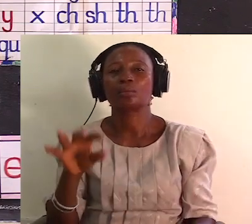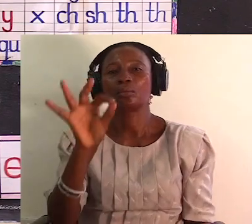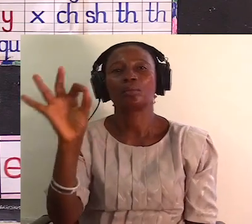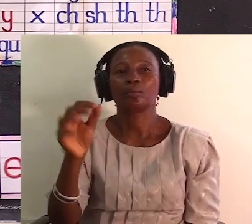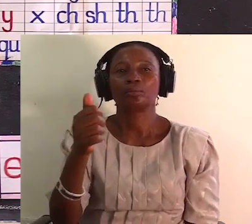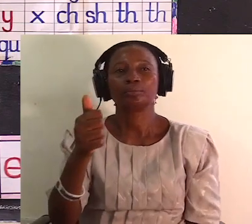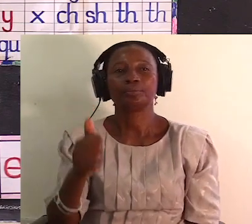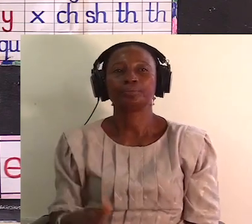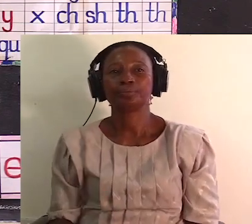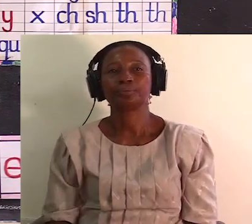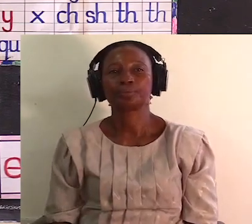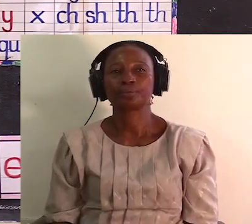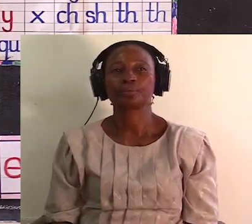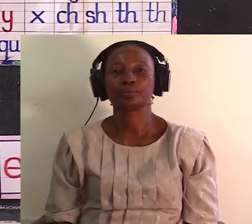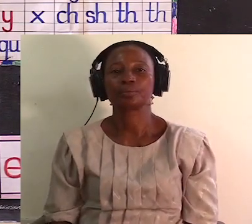Very good.